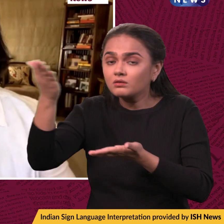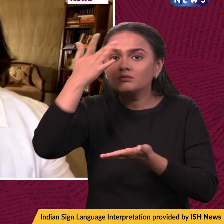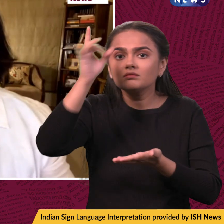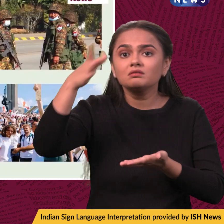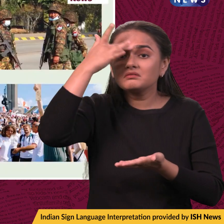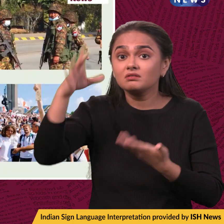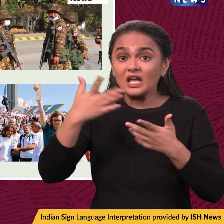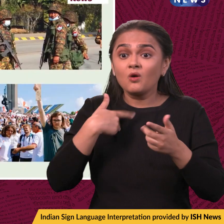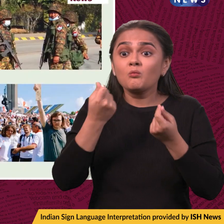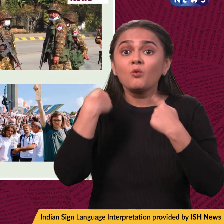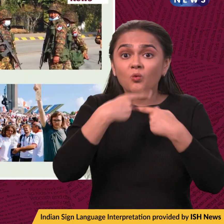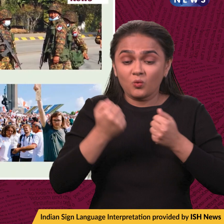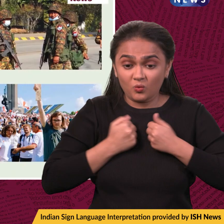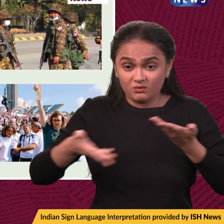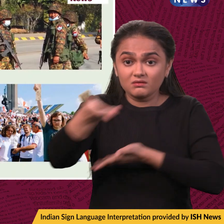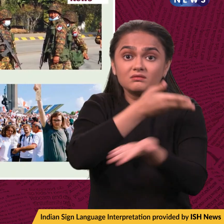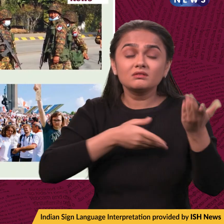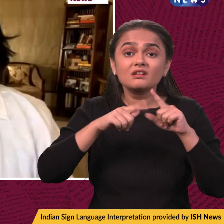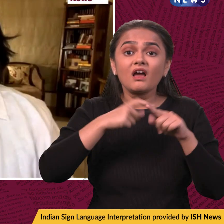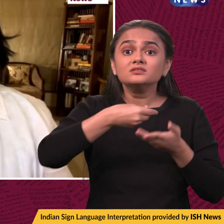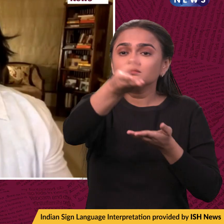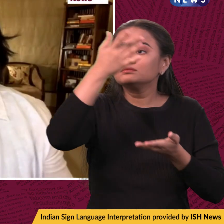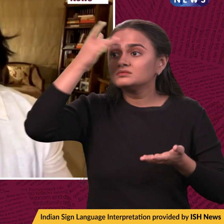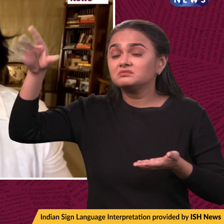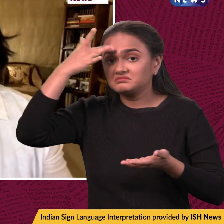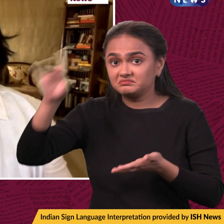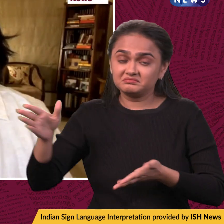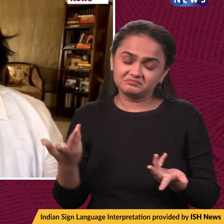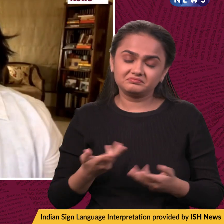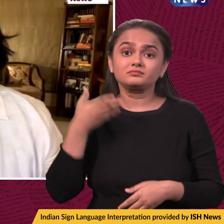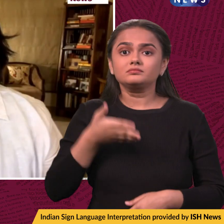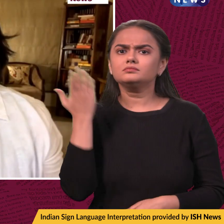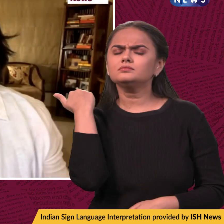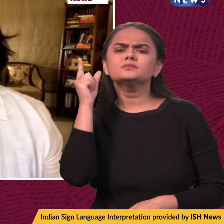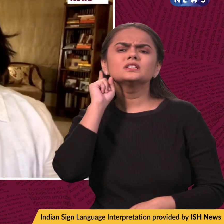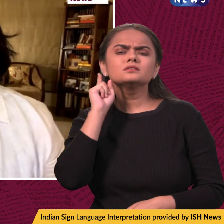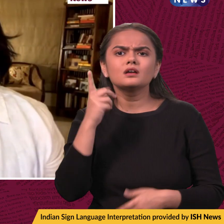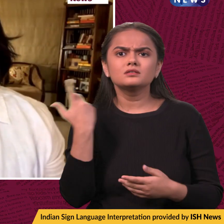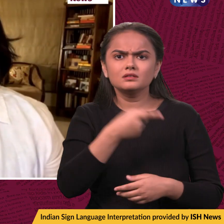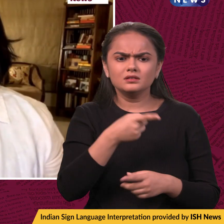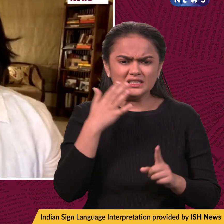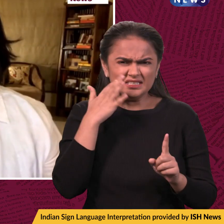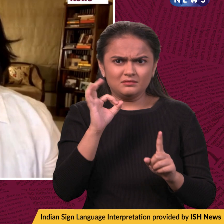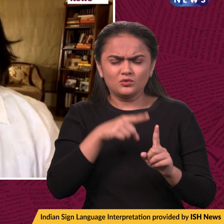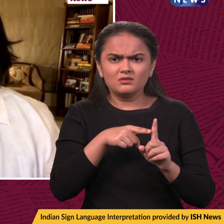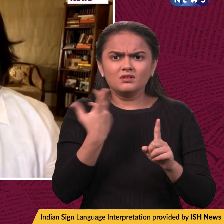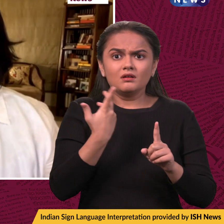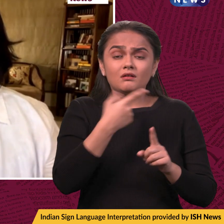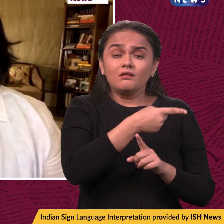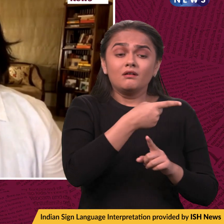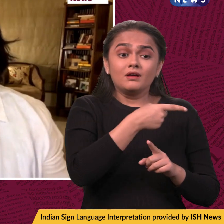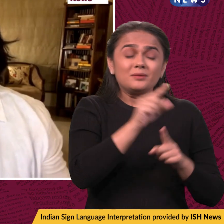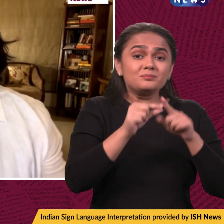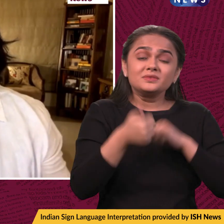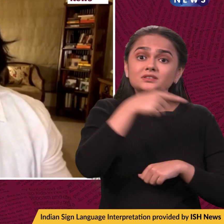writing off. News coming in right now from across the world. Turkey's president on Saturday described social media as one of the main threats to